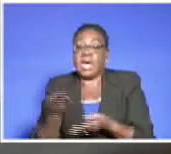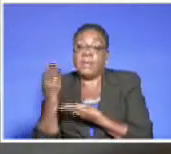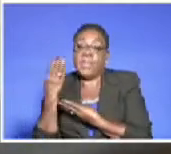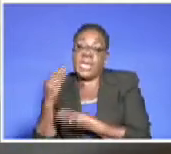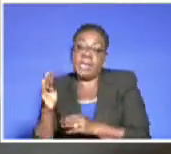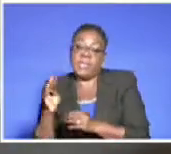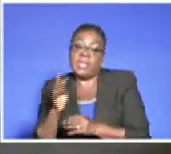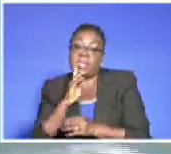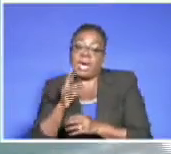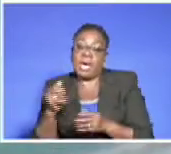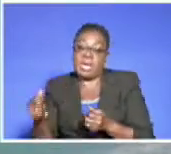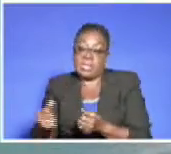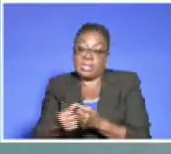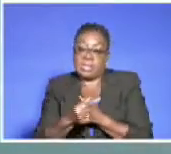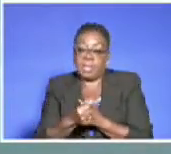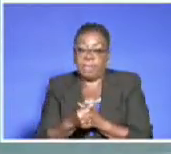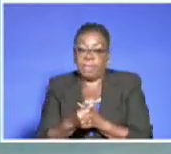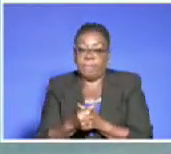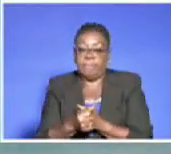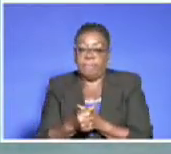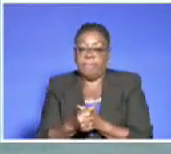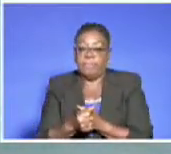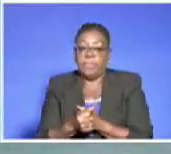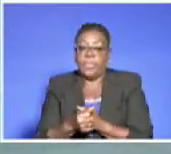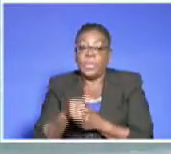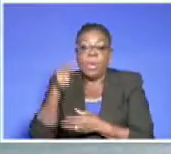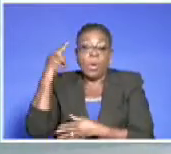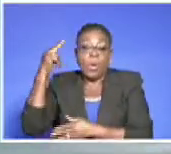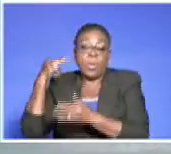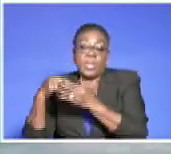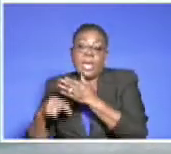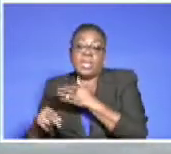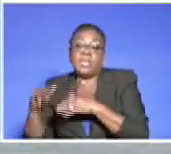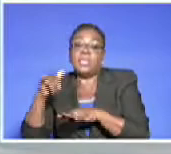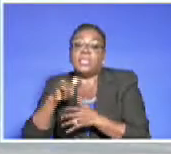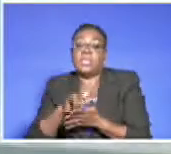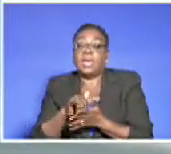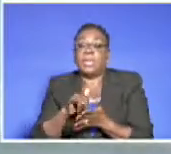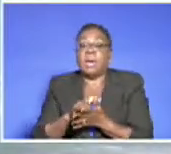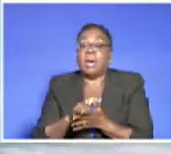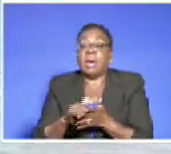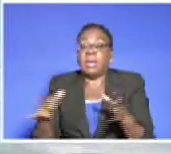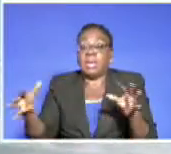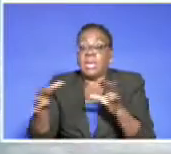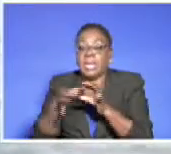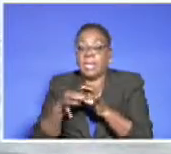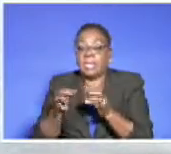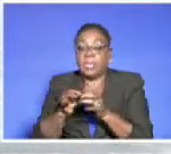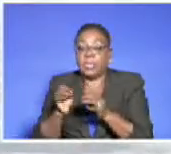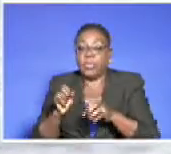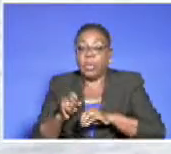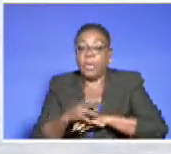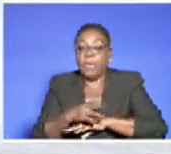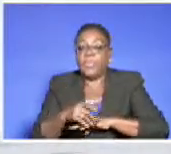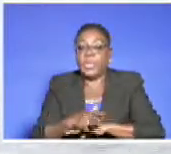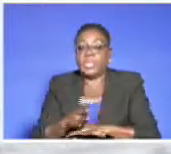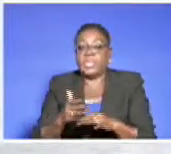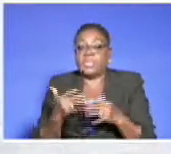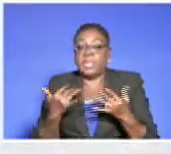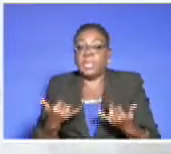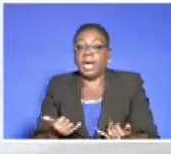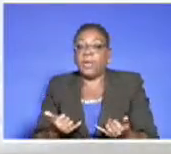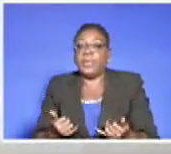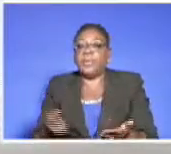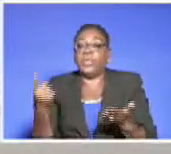The Minister of Tourism and Aviation announced on the weekend that hotels that are adjacent to or connected to beaches will now be able to apply to the